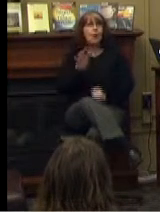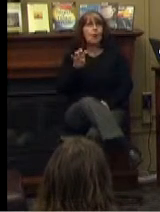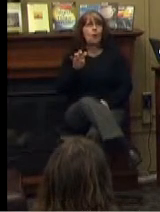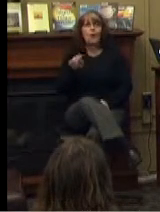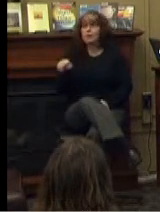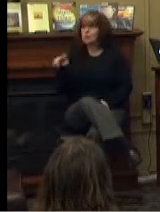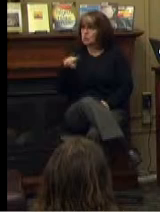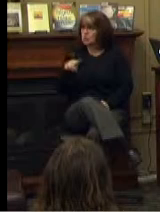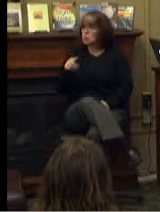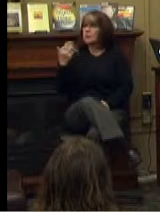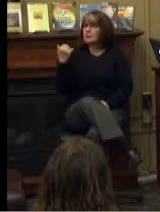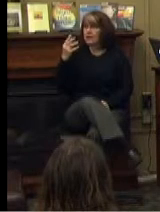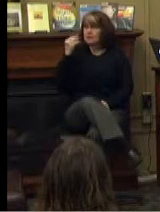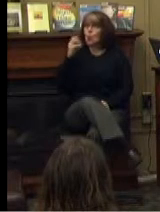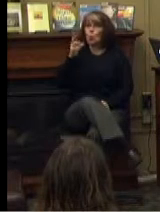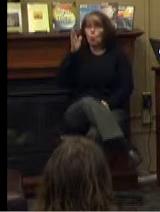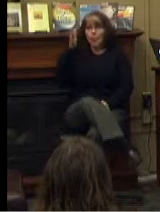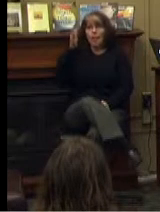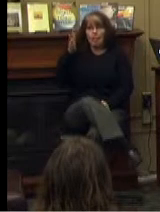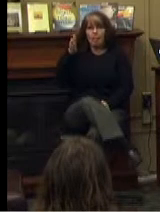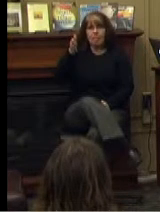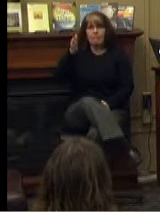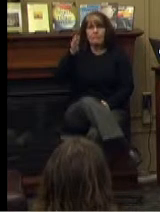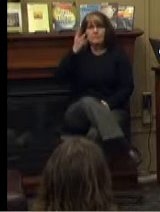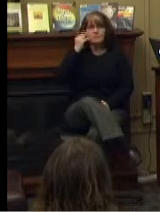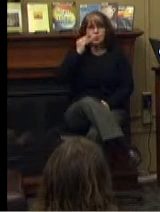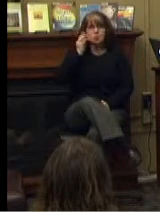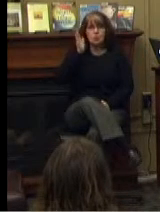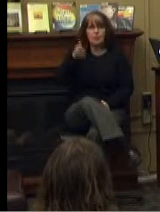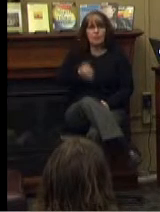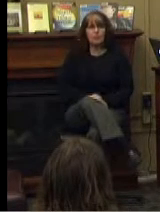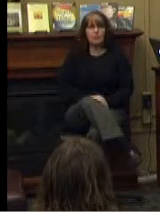experience or you will experience at some point in your life.